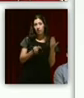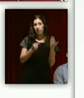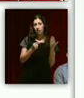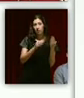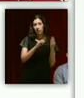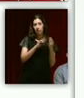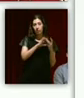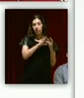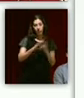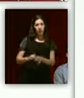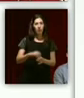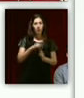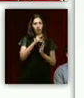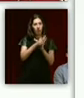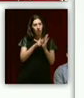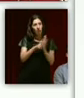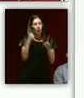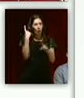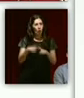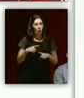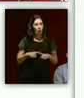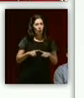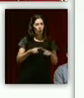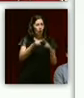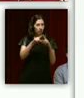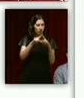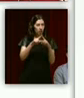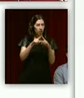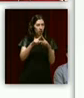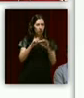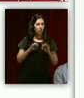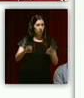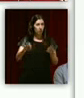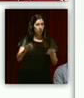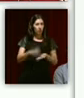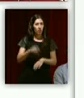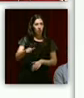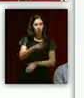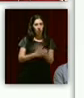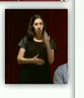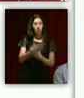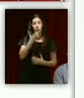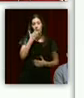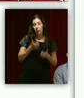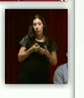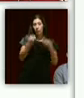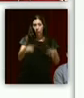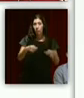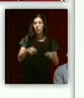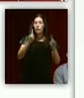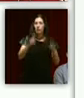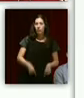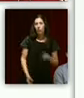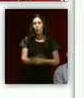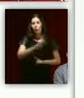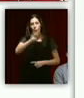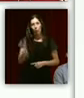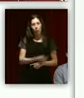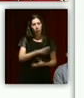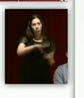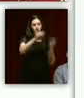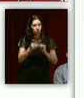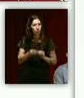is the hardware design of specific peripherals. So instead of using the joystick, perhaps they